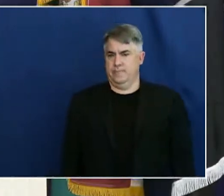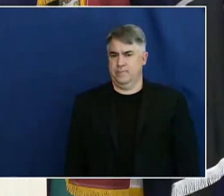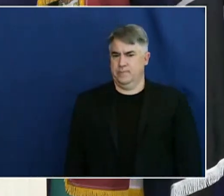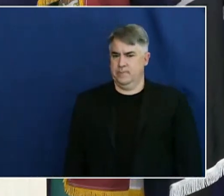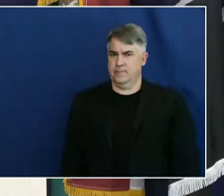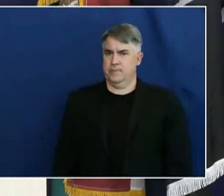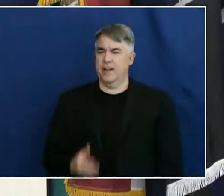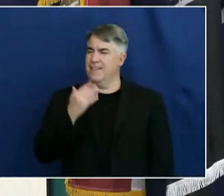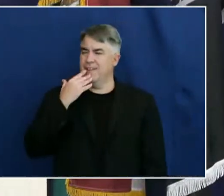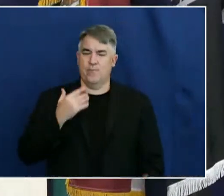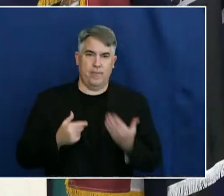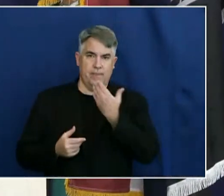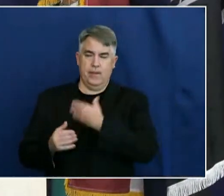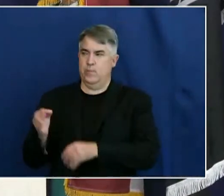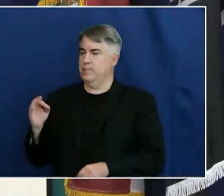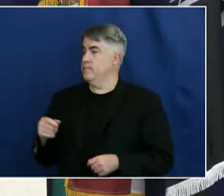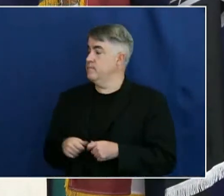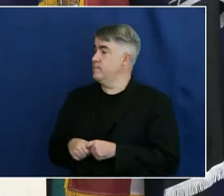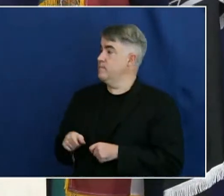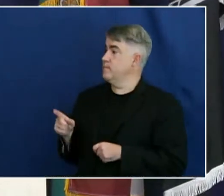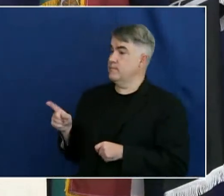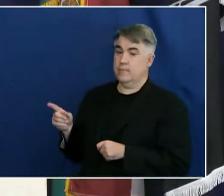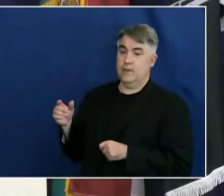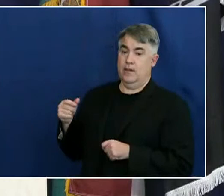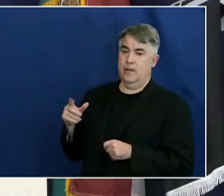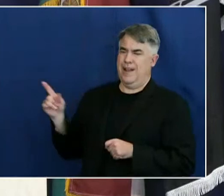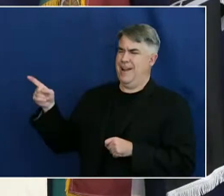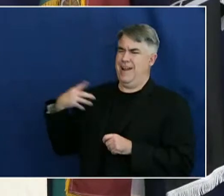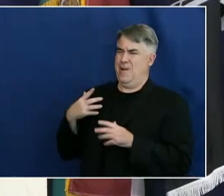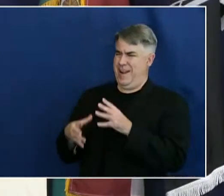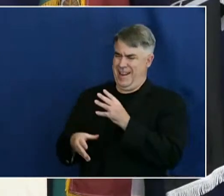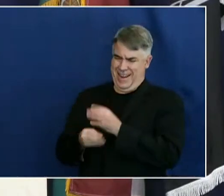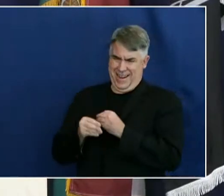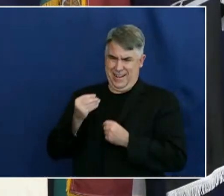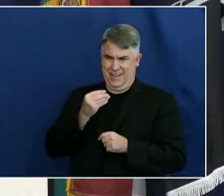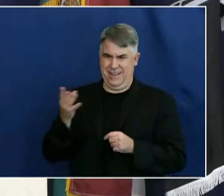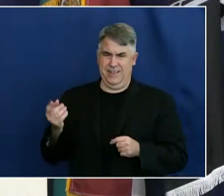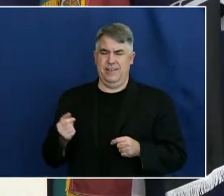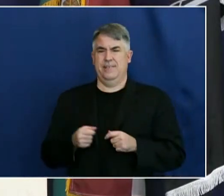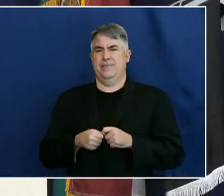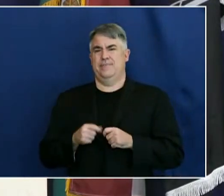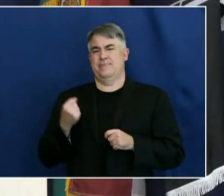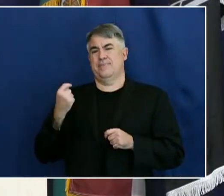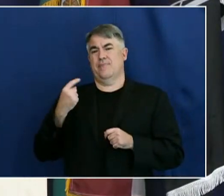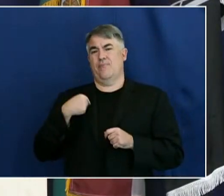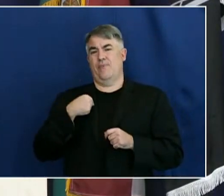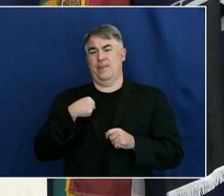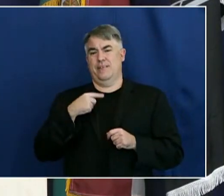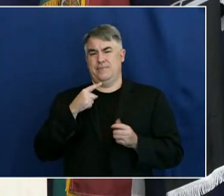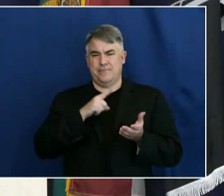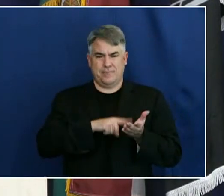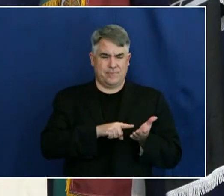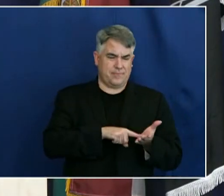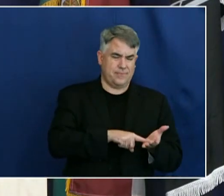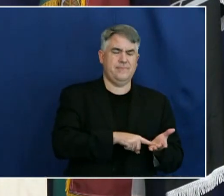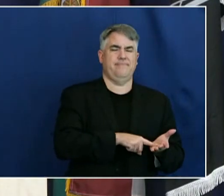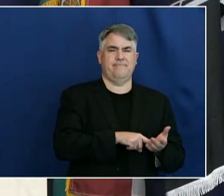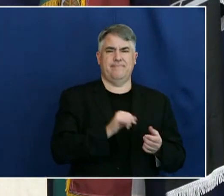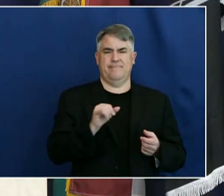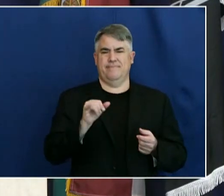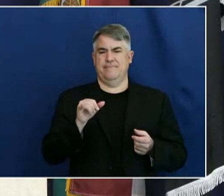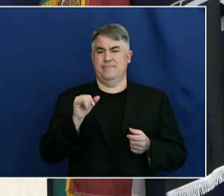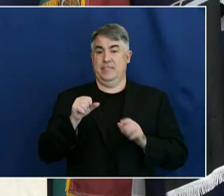Thanks. Hey, Matt, real quick on that. I just pulled the latest, the state